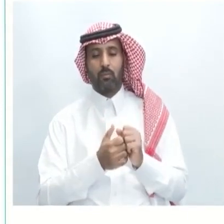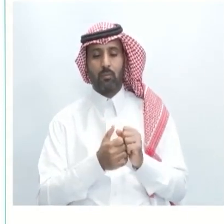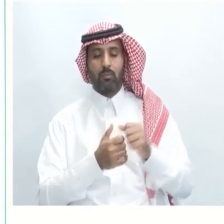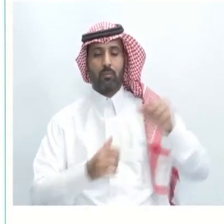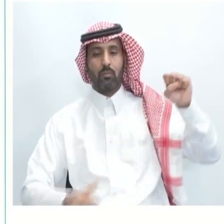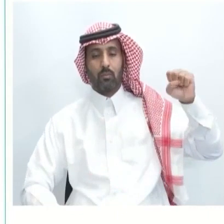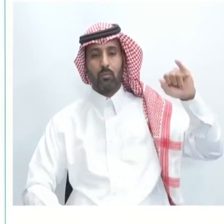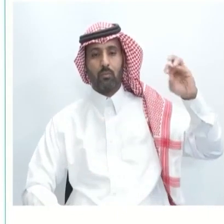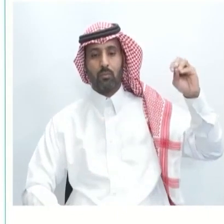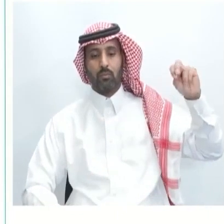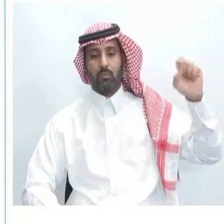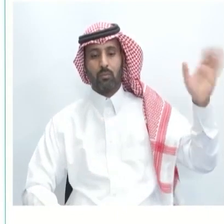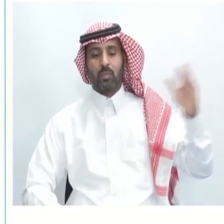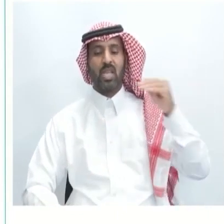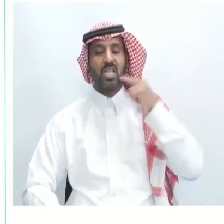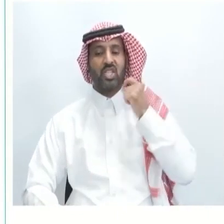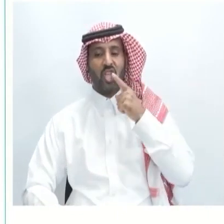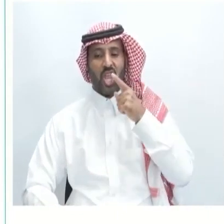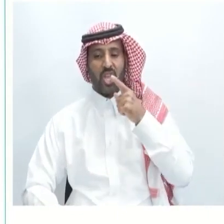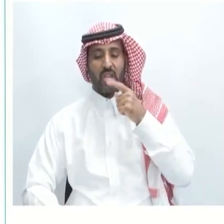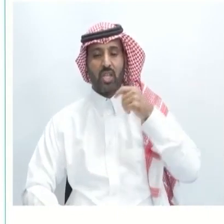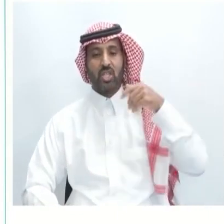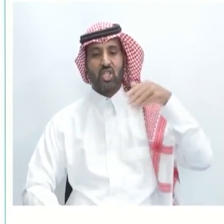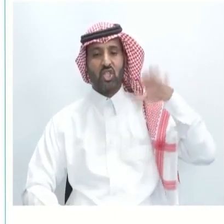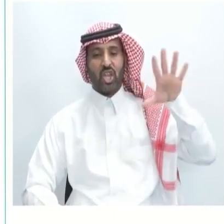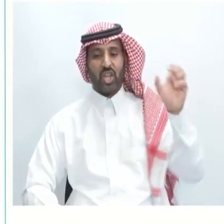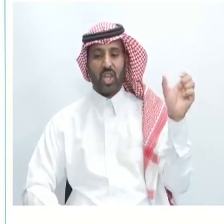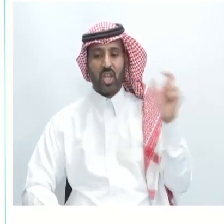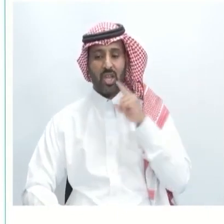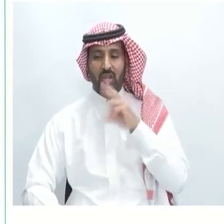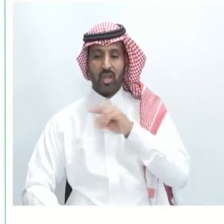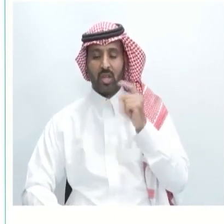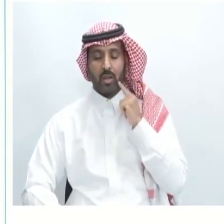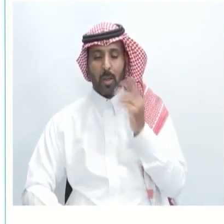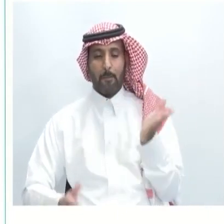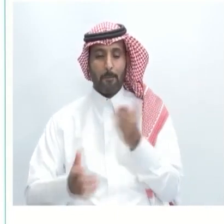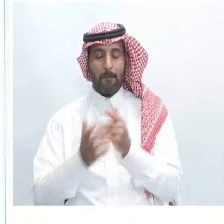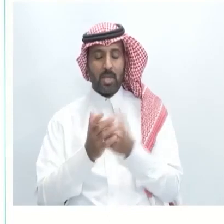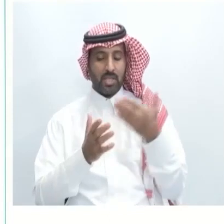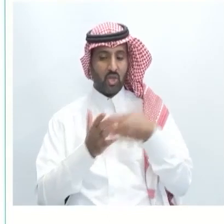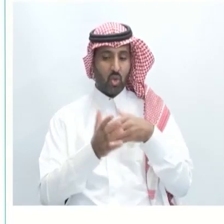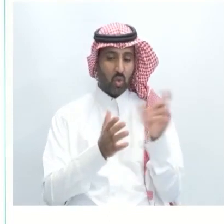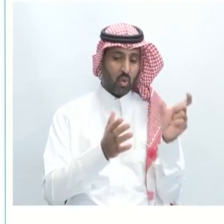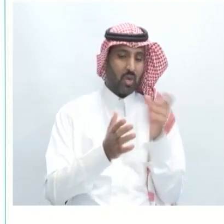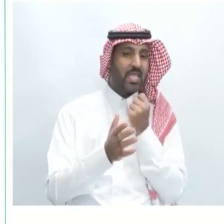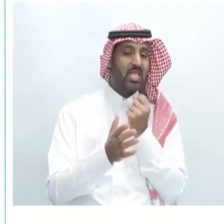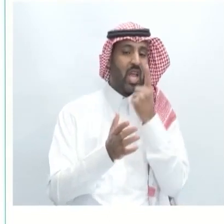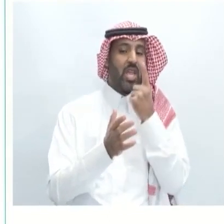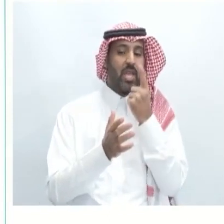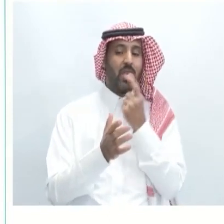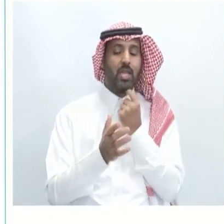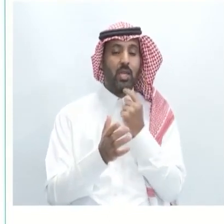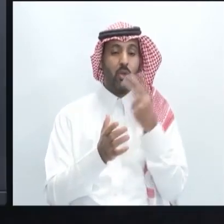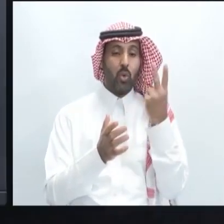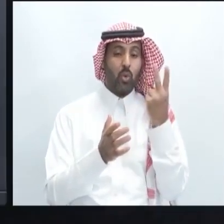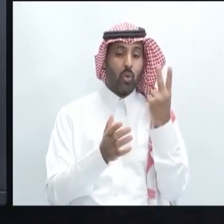But of course, we pronounce them as shin or jin. The next to last syllable is stressed. The next